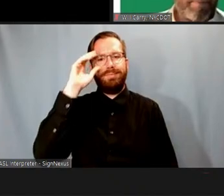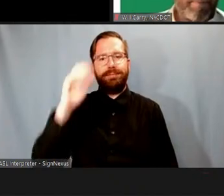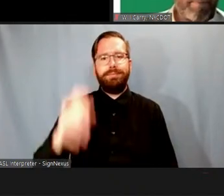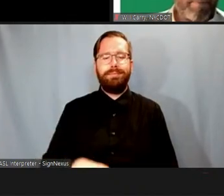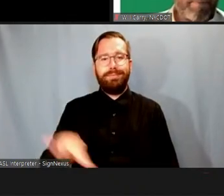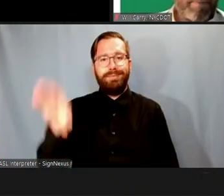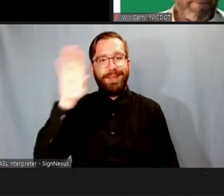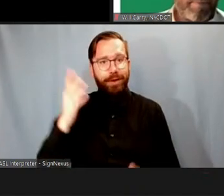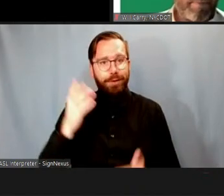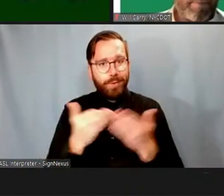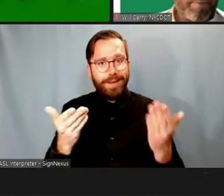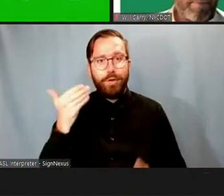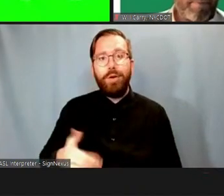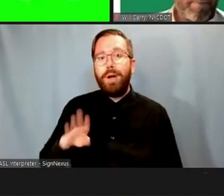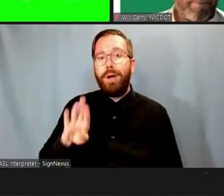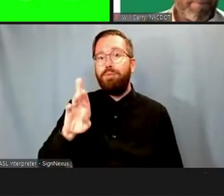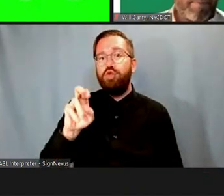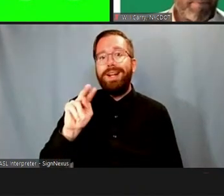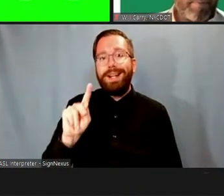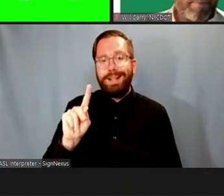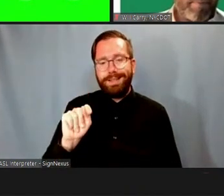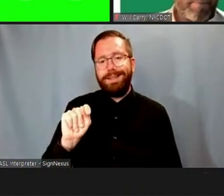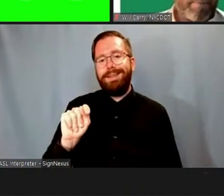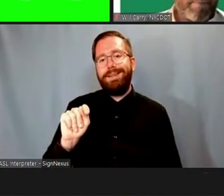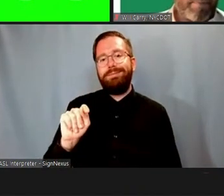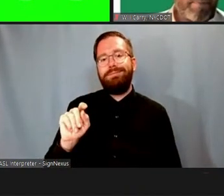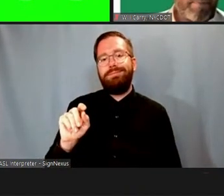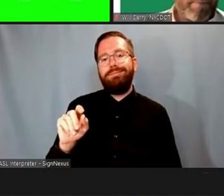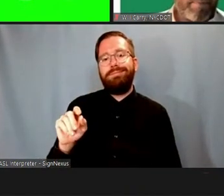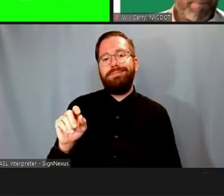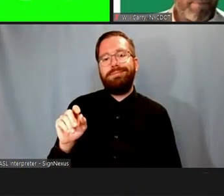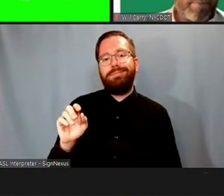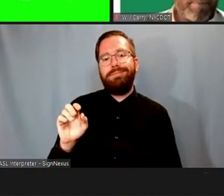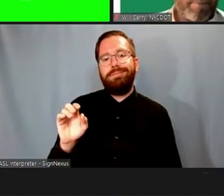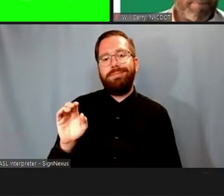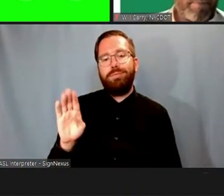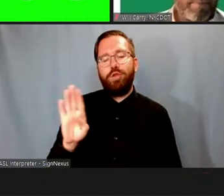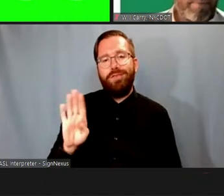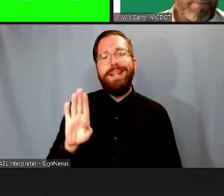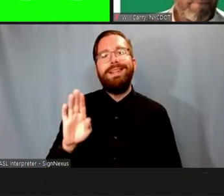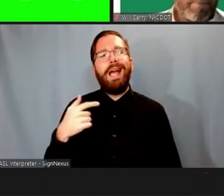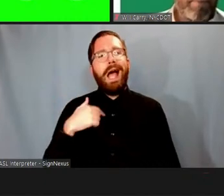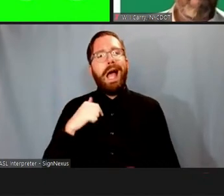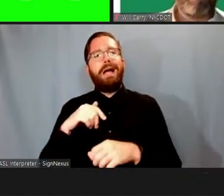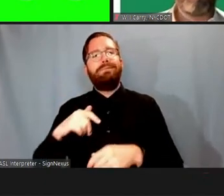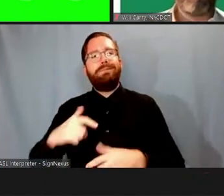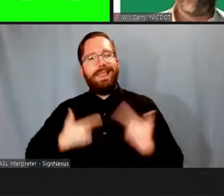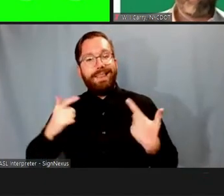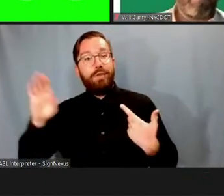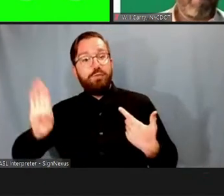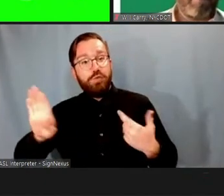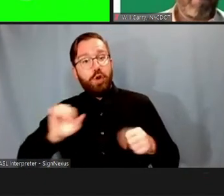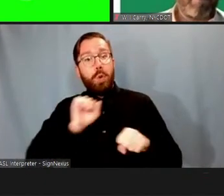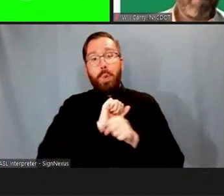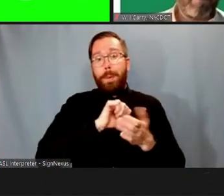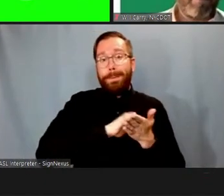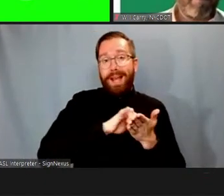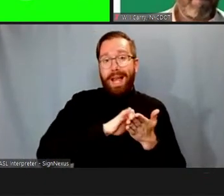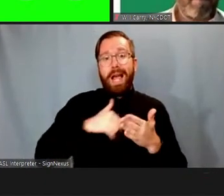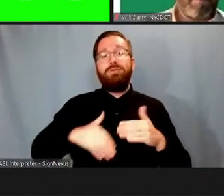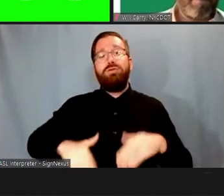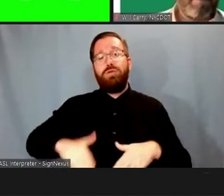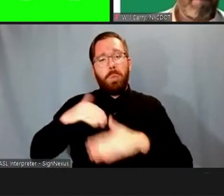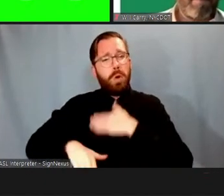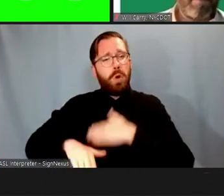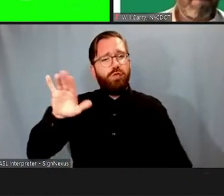hi there uh my name is brent pavenzie i live in brooklyn i work in manhattan i grew up in jersey i'll go take the train